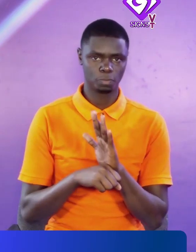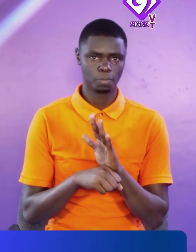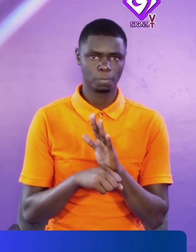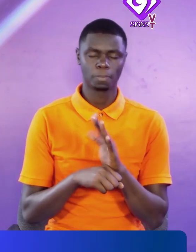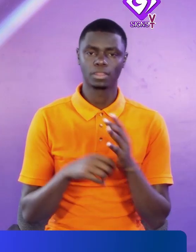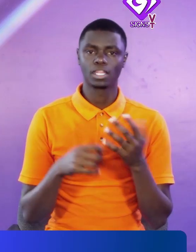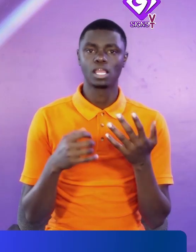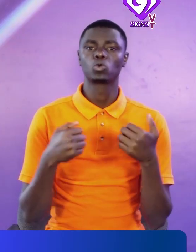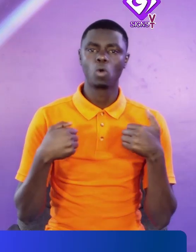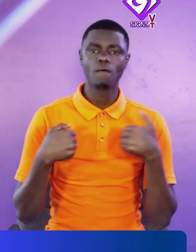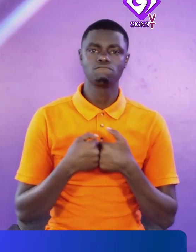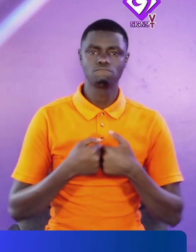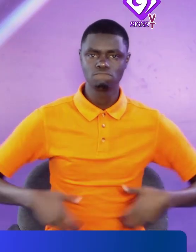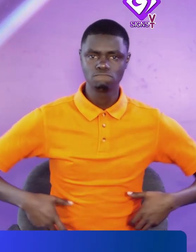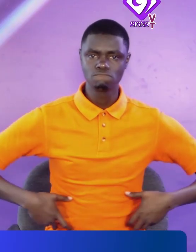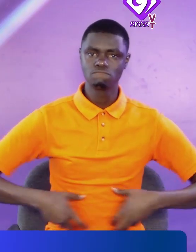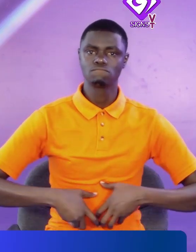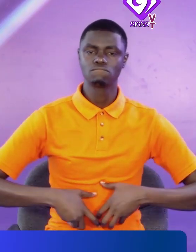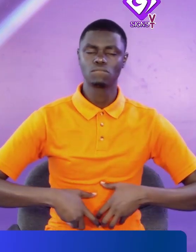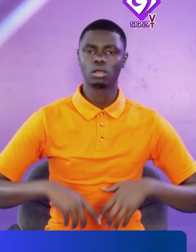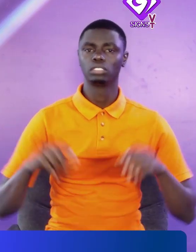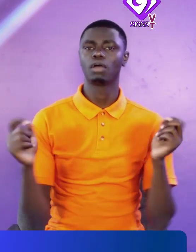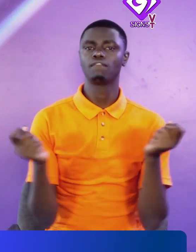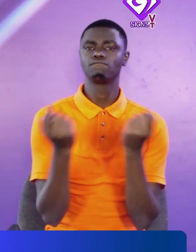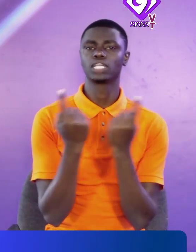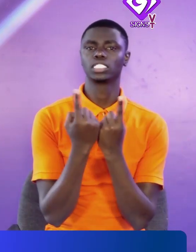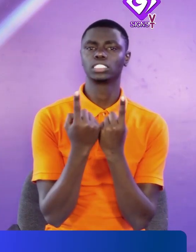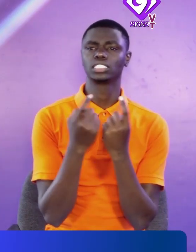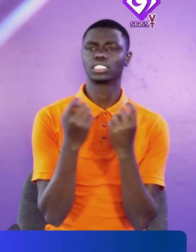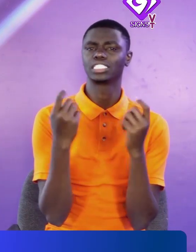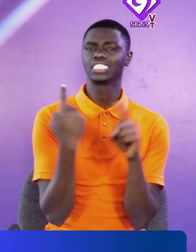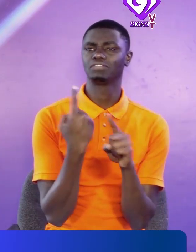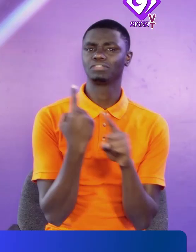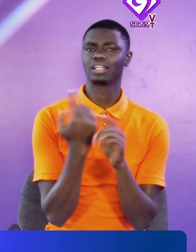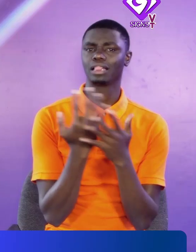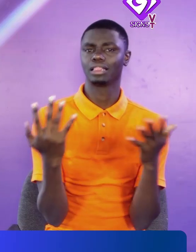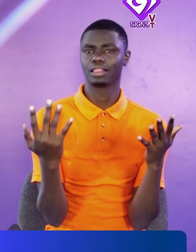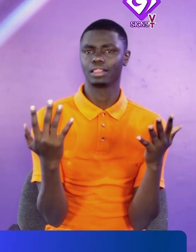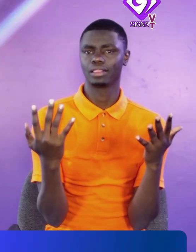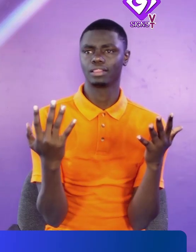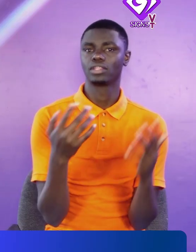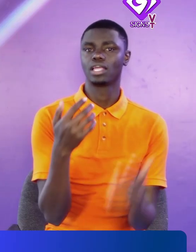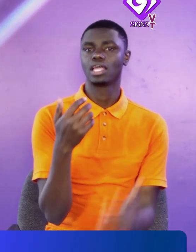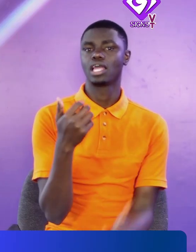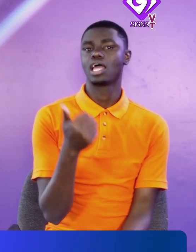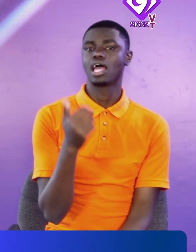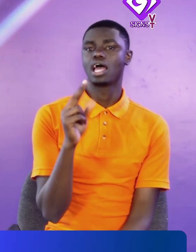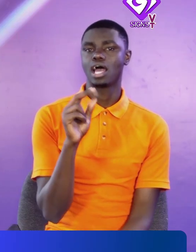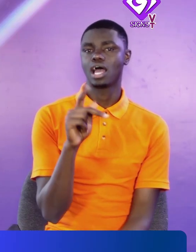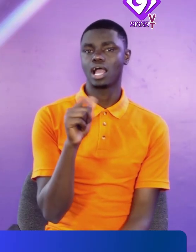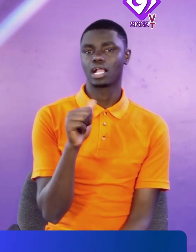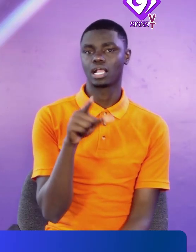wenyewe. Hapa wa main event ni Magomed Ankalaev versus Alex Pereira